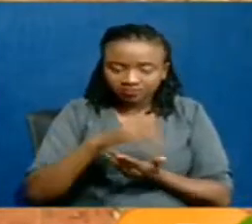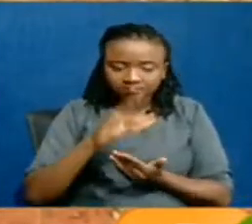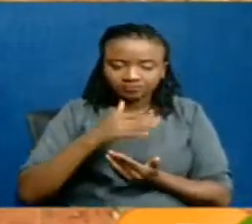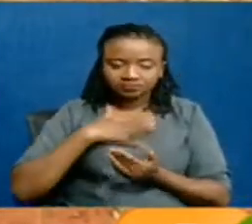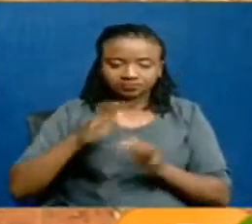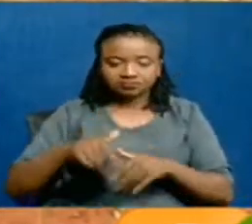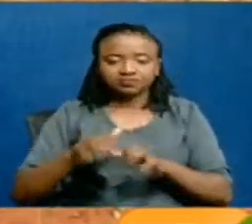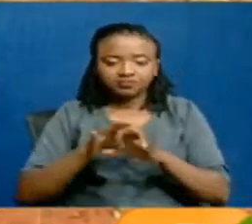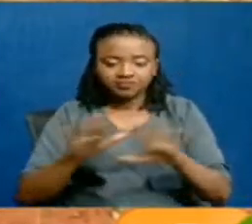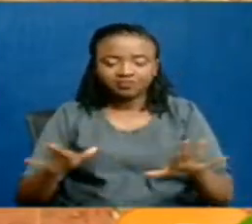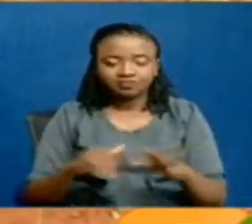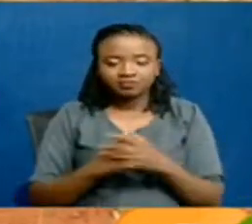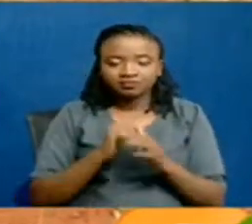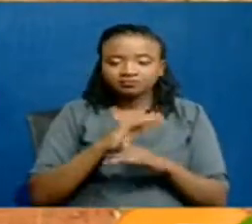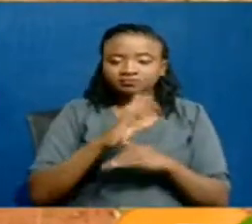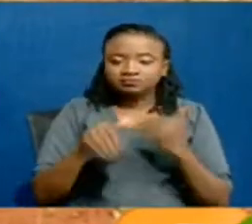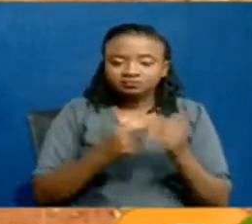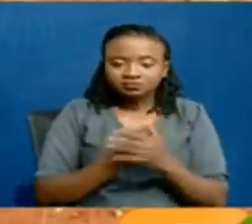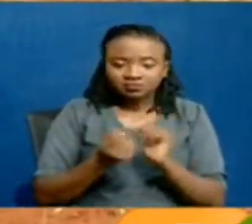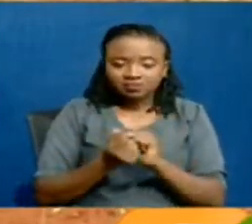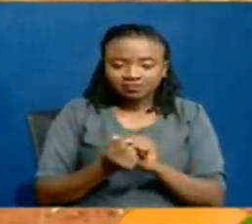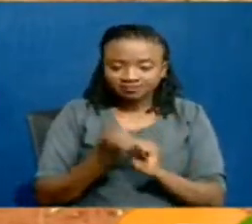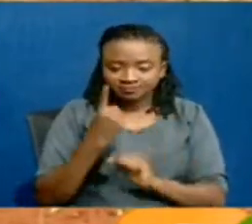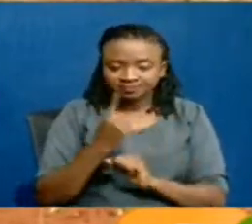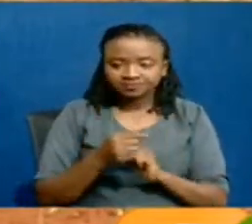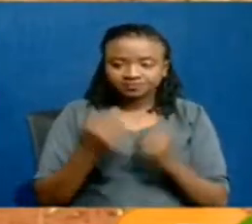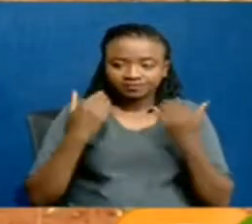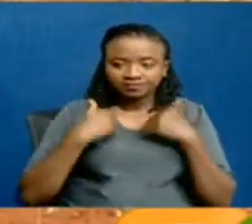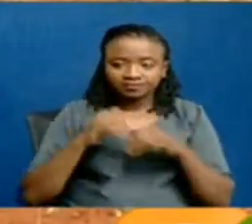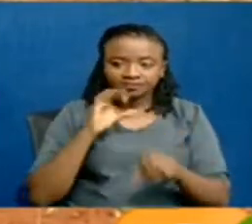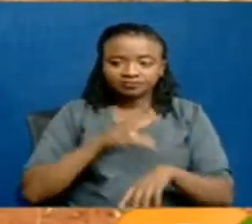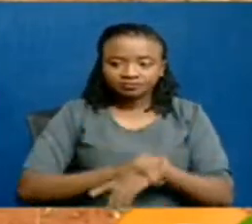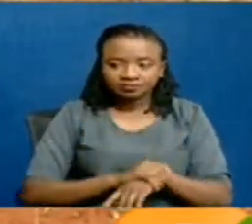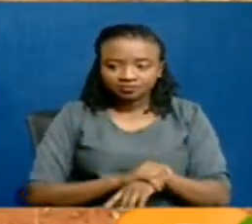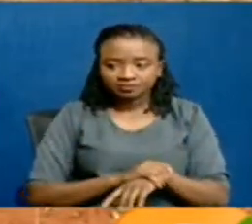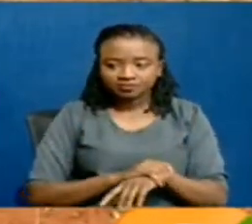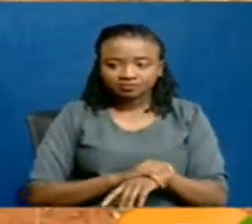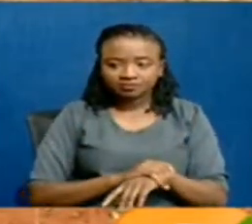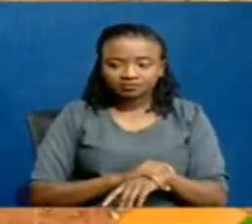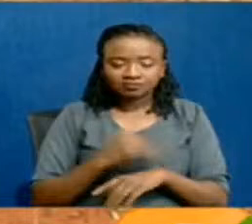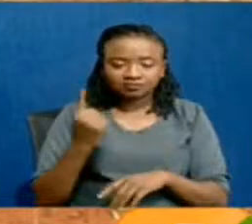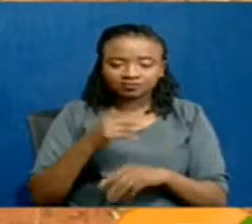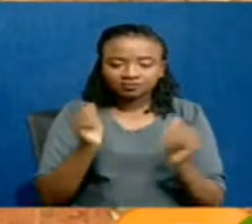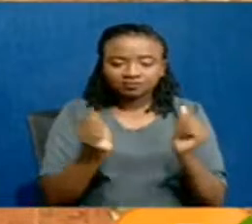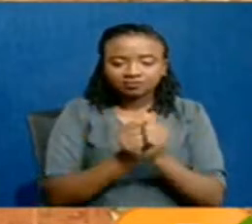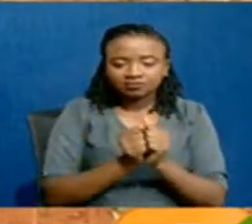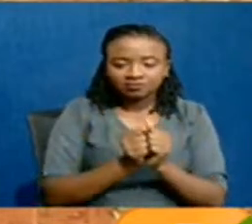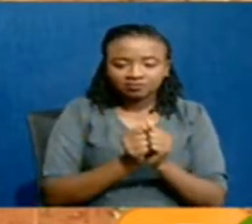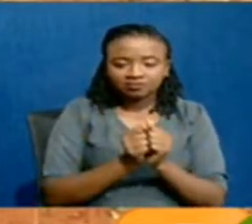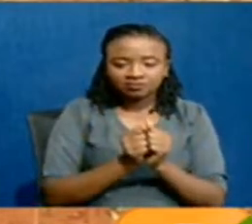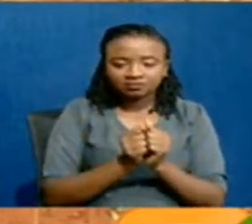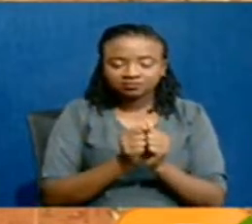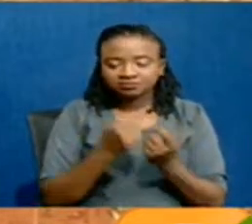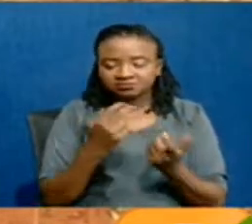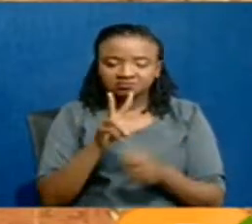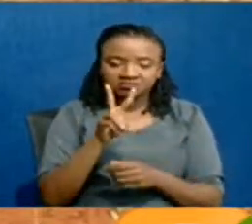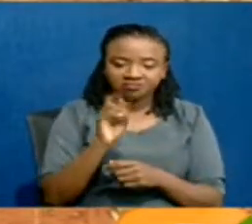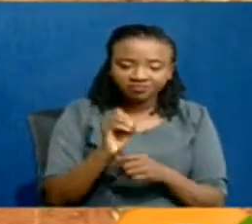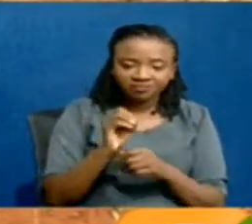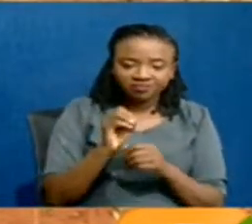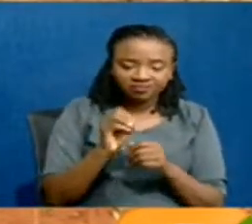the 11 acres and I was getting just 10 bags, 20 bags at